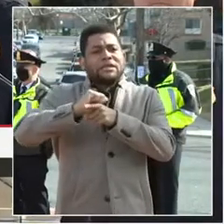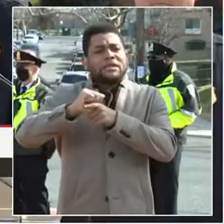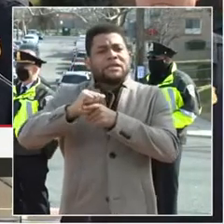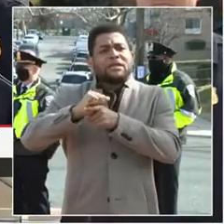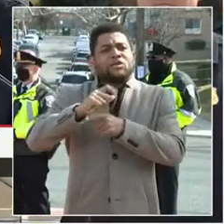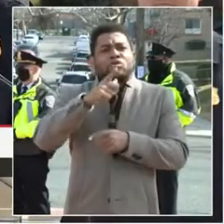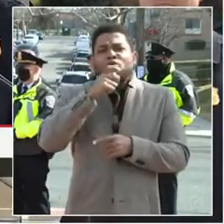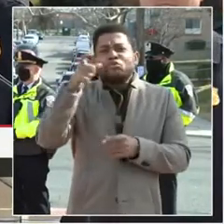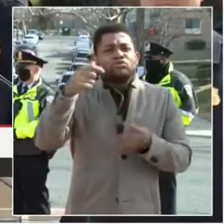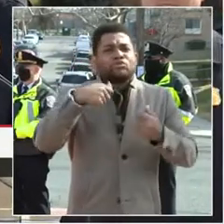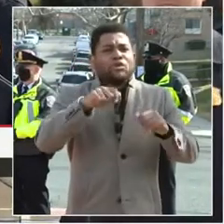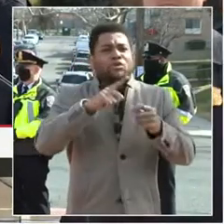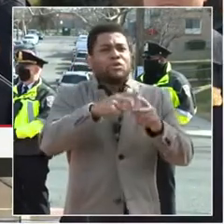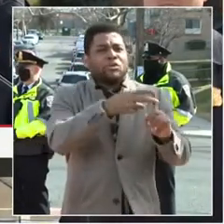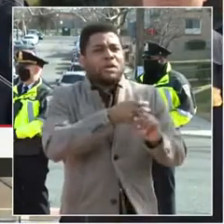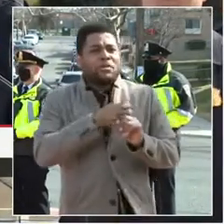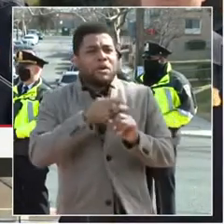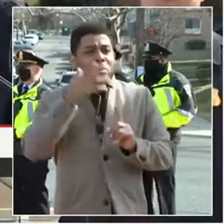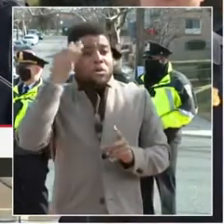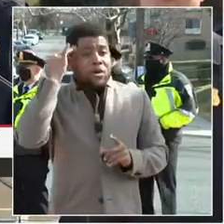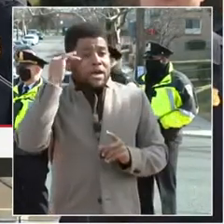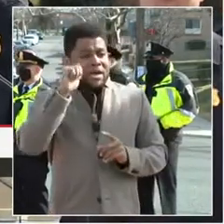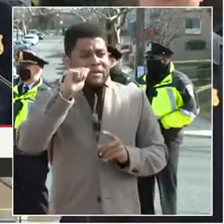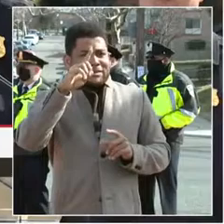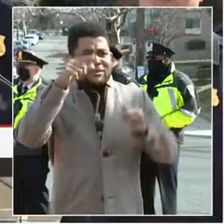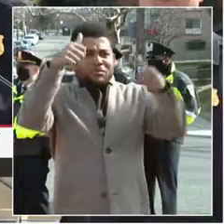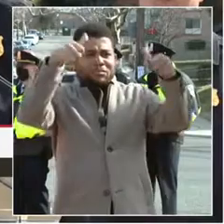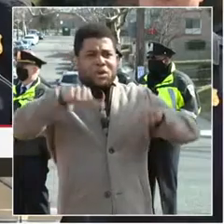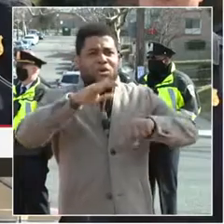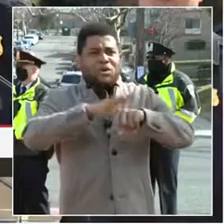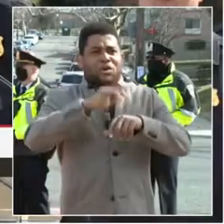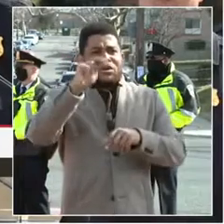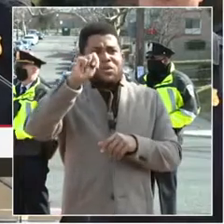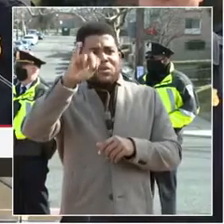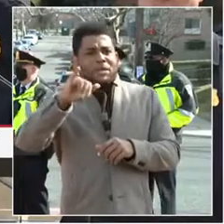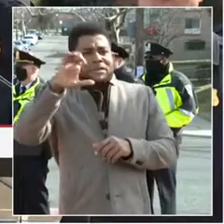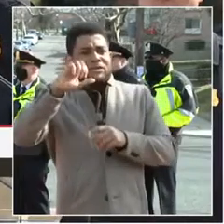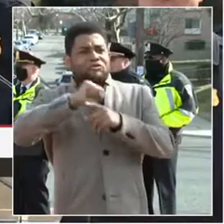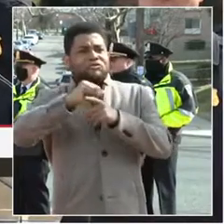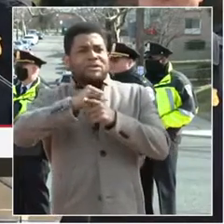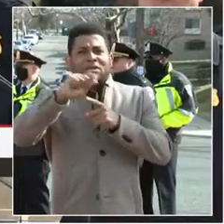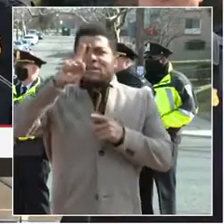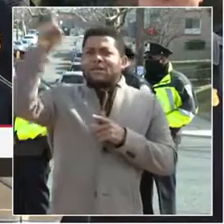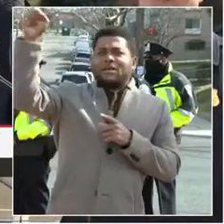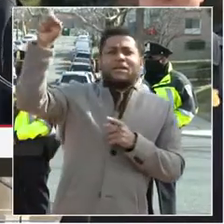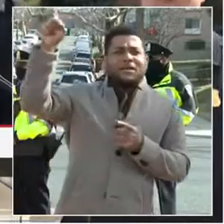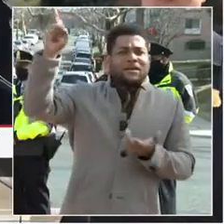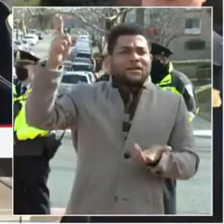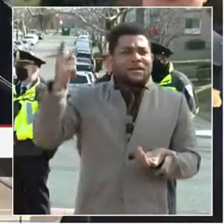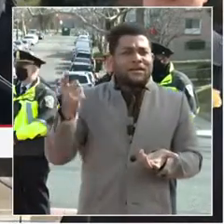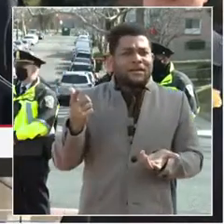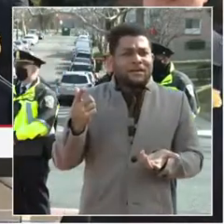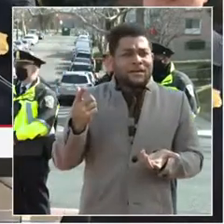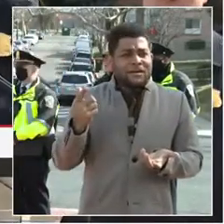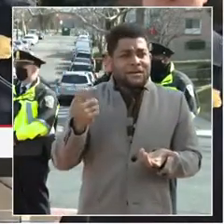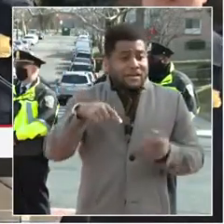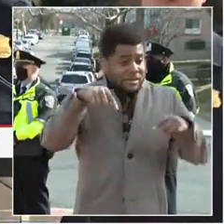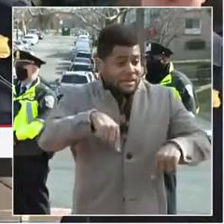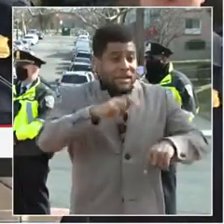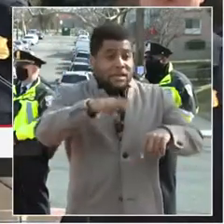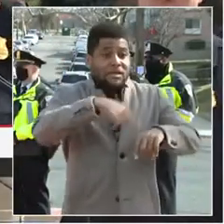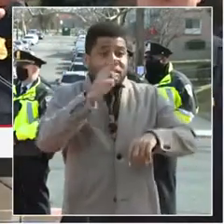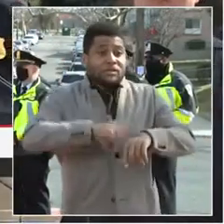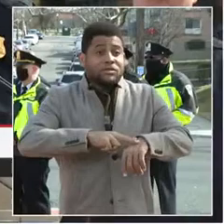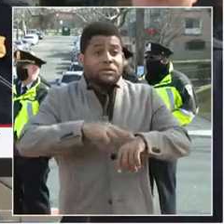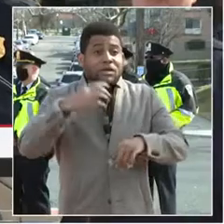recruit and why on a New York City subway train? All right, so we are the nation's capital, correct? This is the nation's capital. And